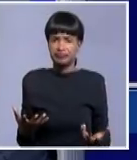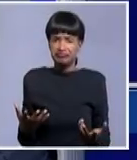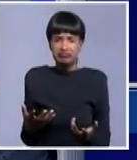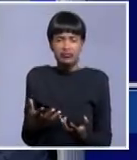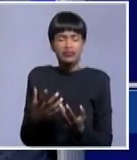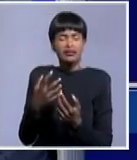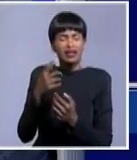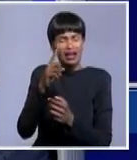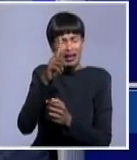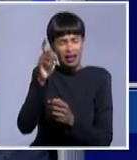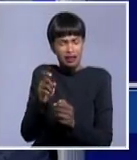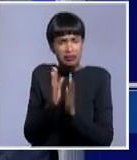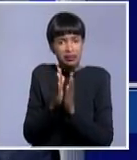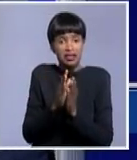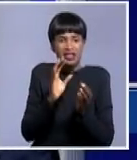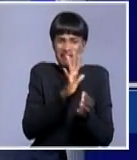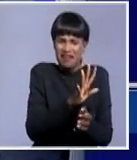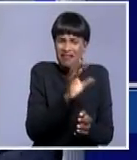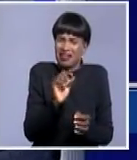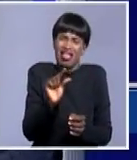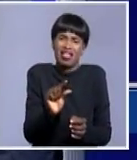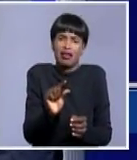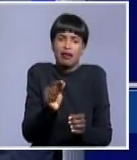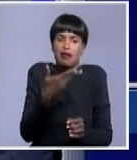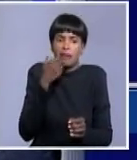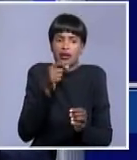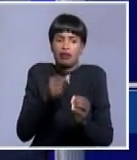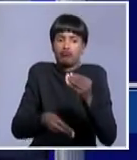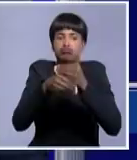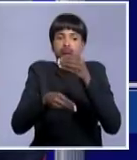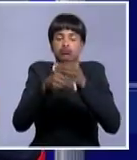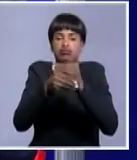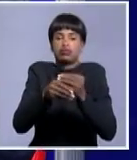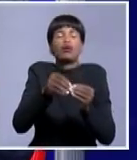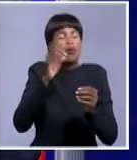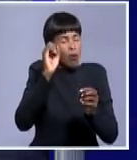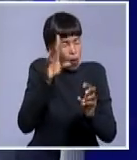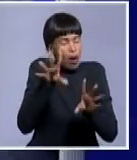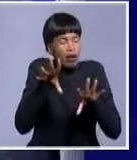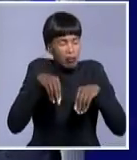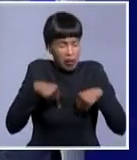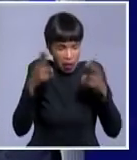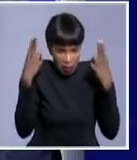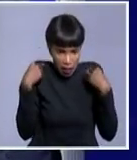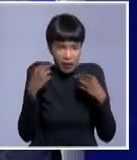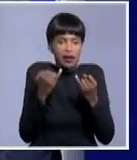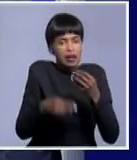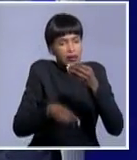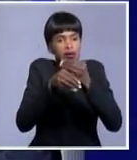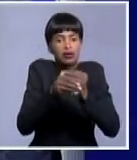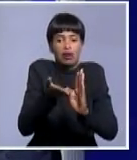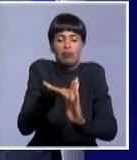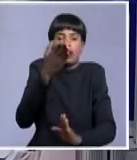asked that we must increase the list so that we accommodate everybody. Mm-hmm. We didn't want anybody to be left out. So there was